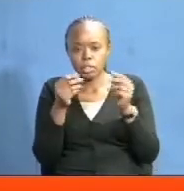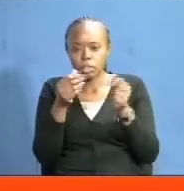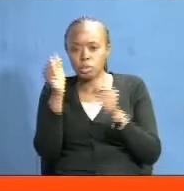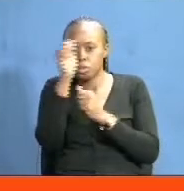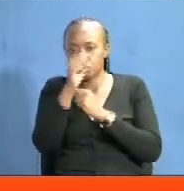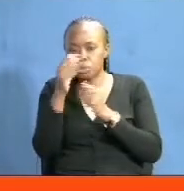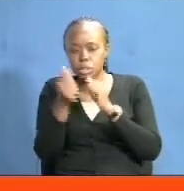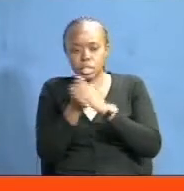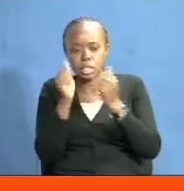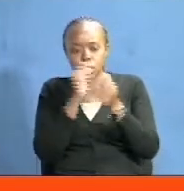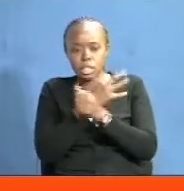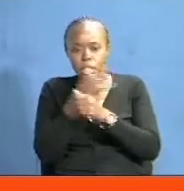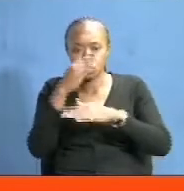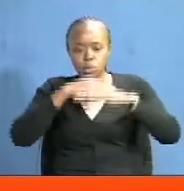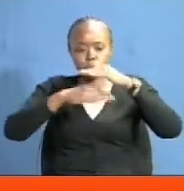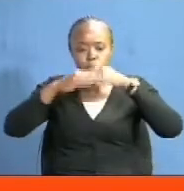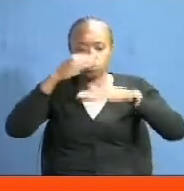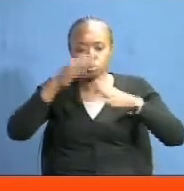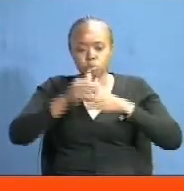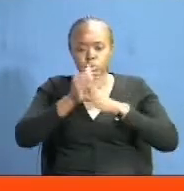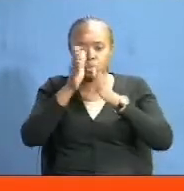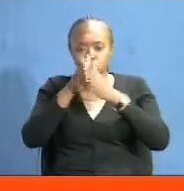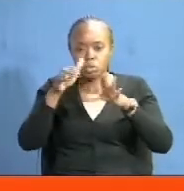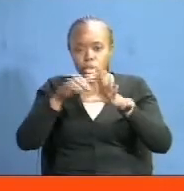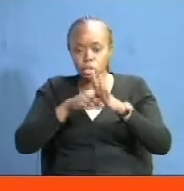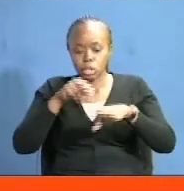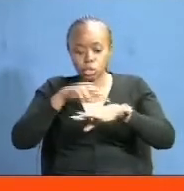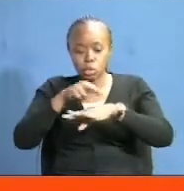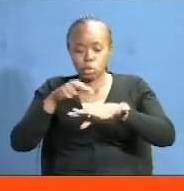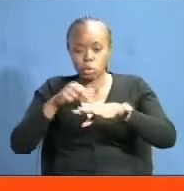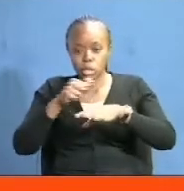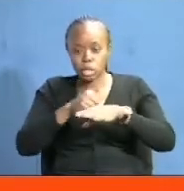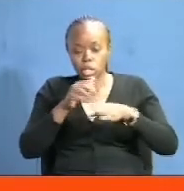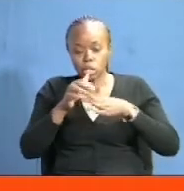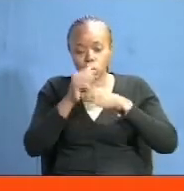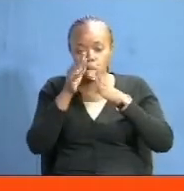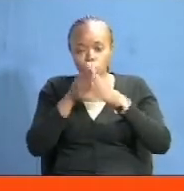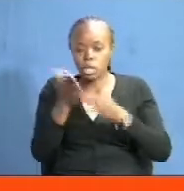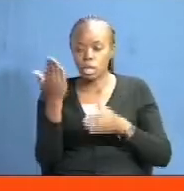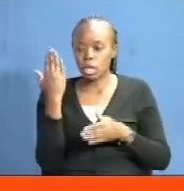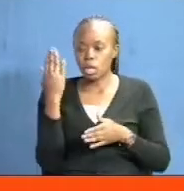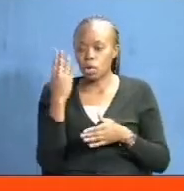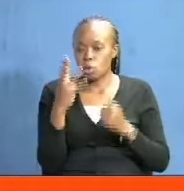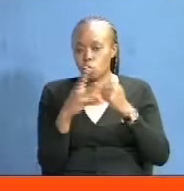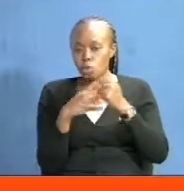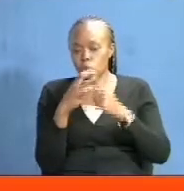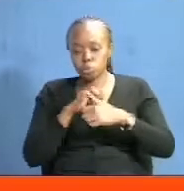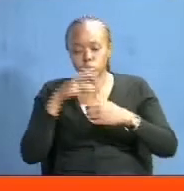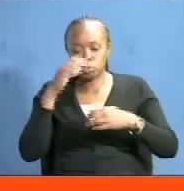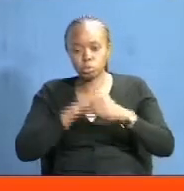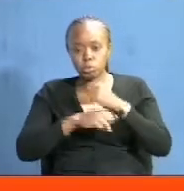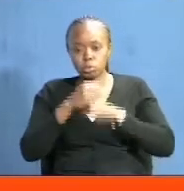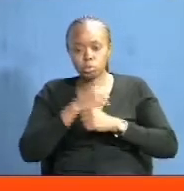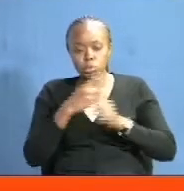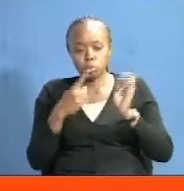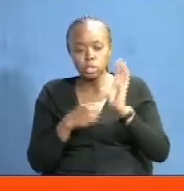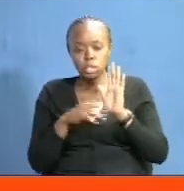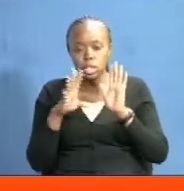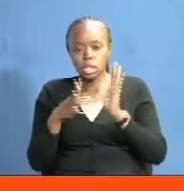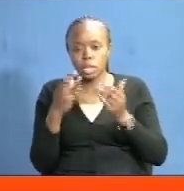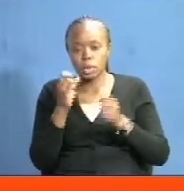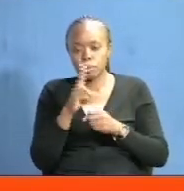transit from university leadership into national leadership in the past 4 years. That shows you how much we've degraded student